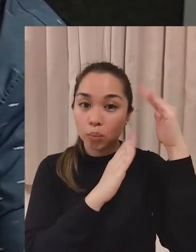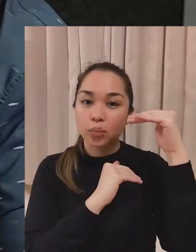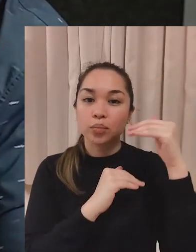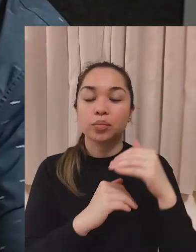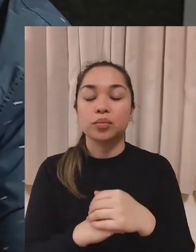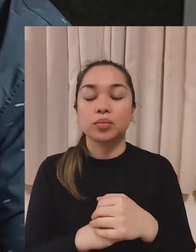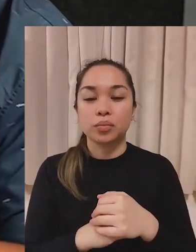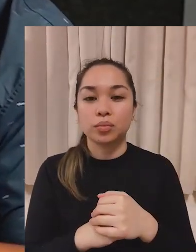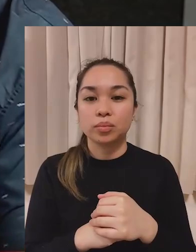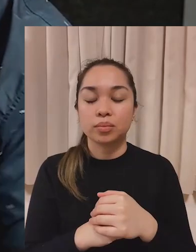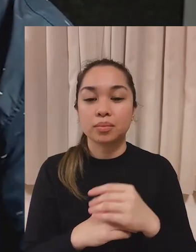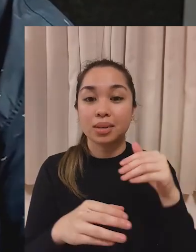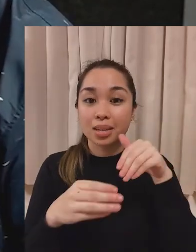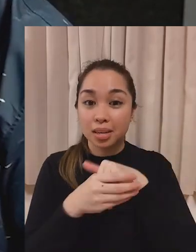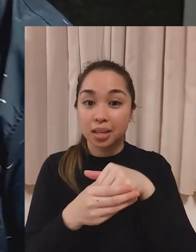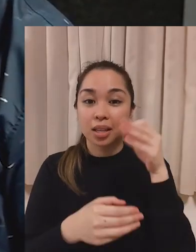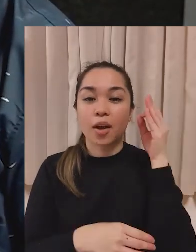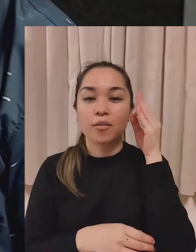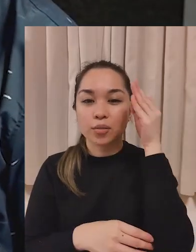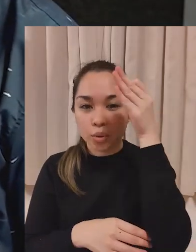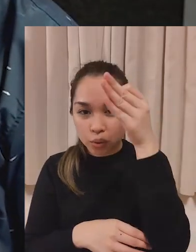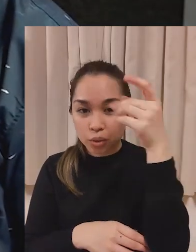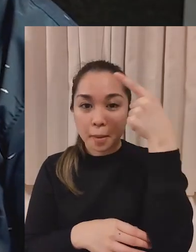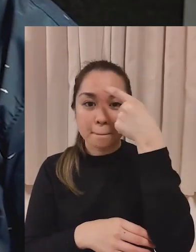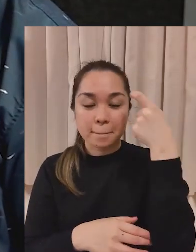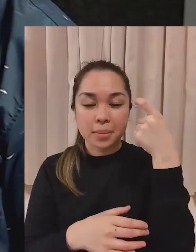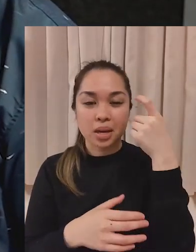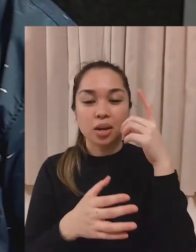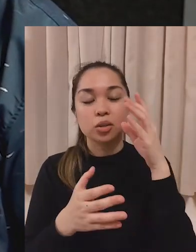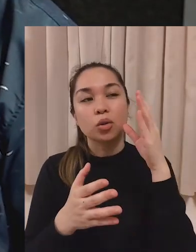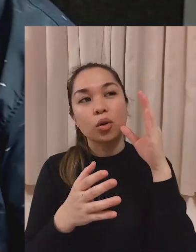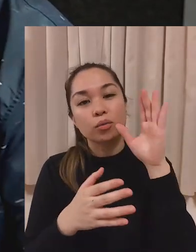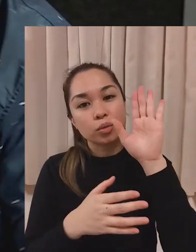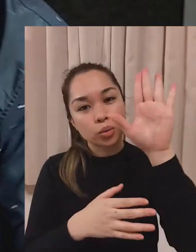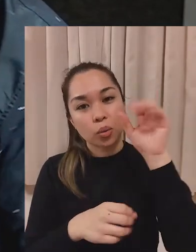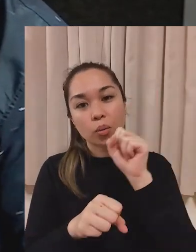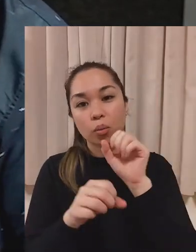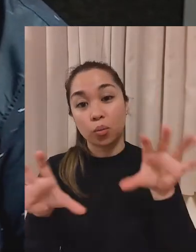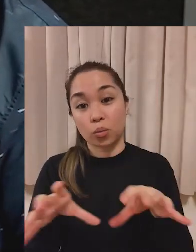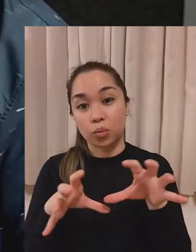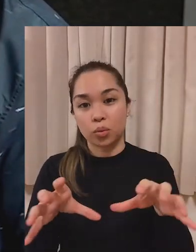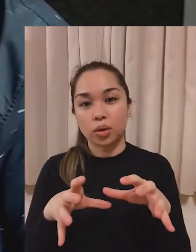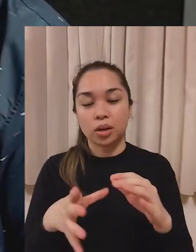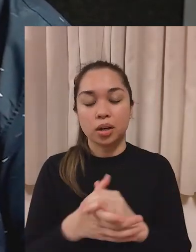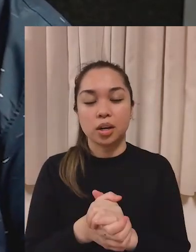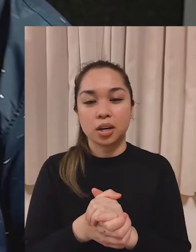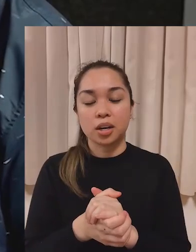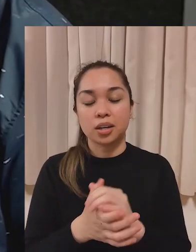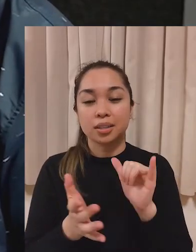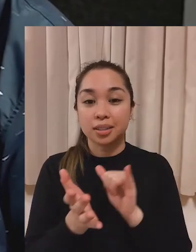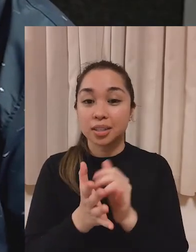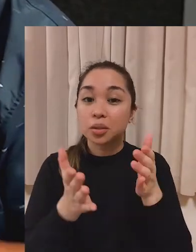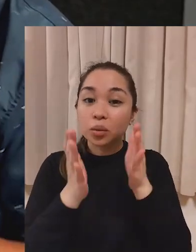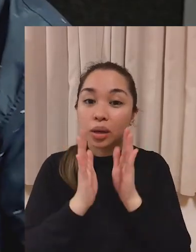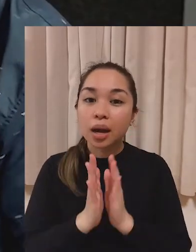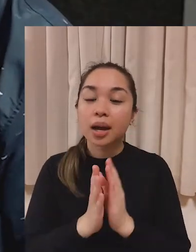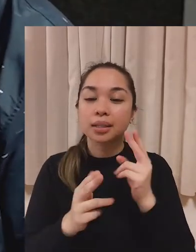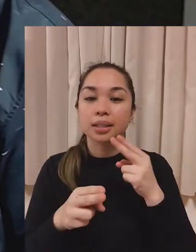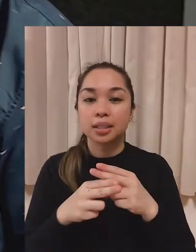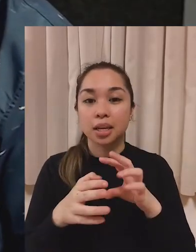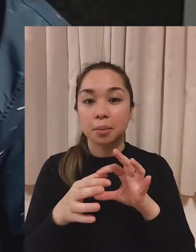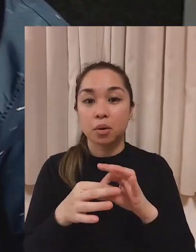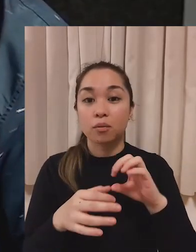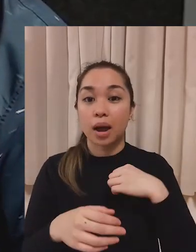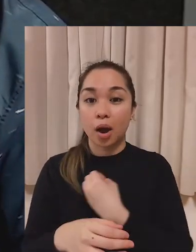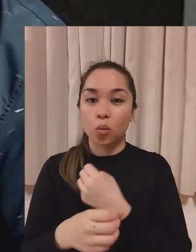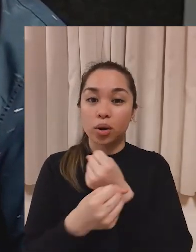us because of what you have done, O Christ Jesus. And this we ask in the name of our